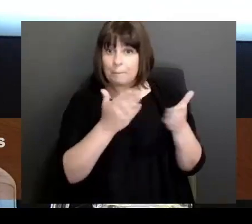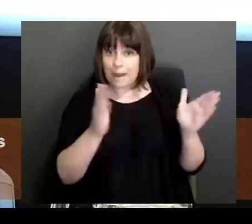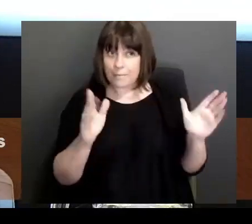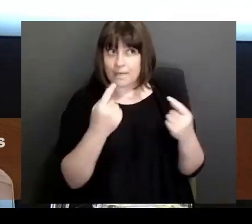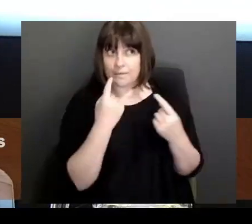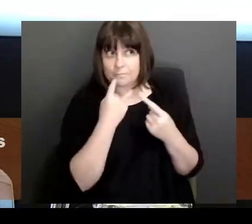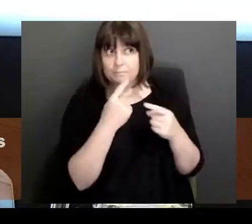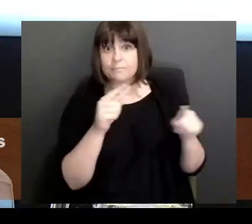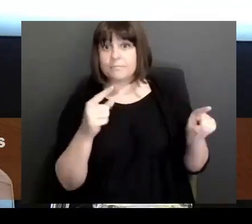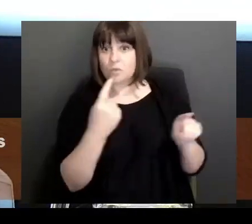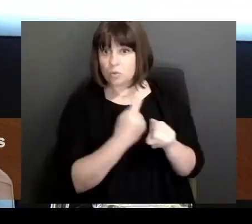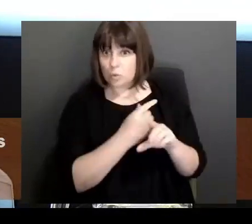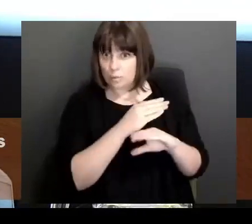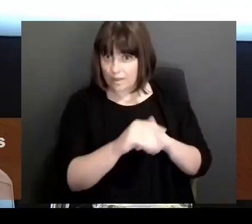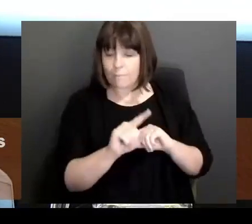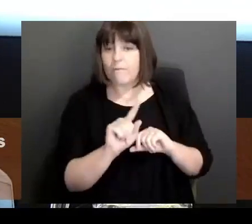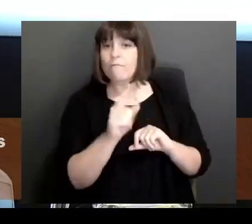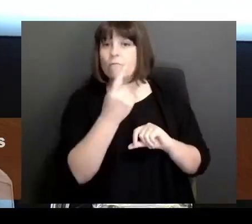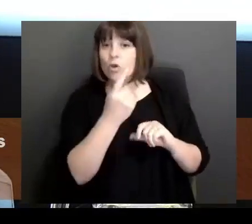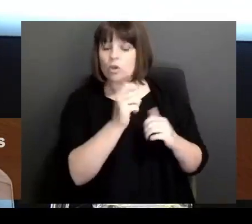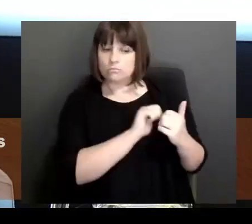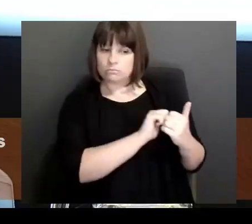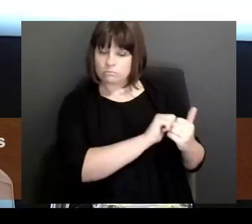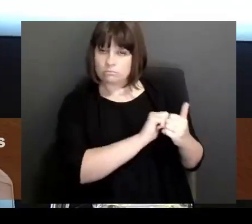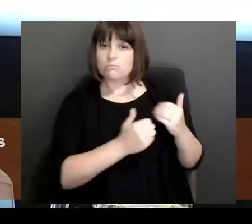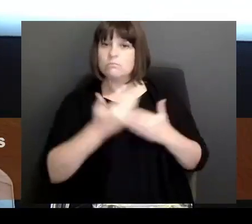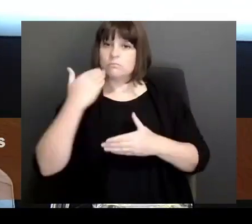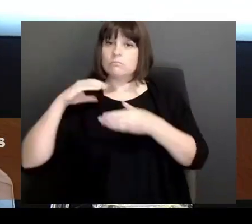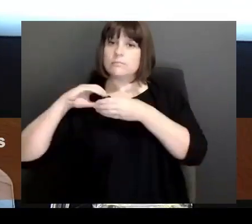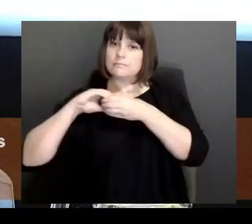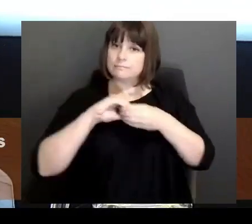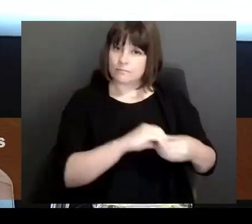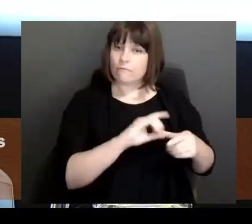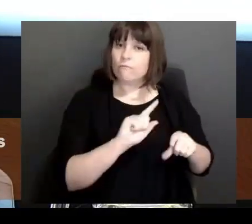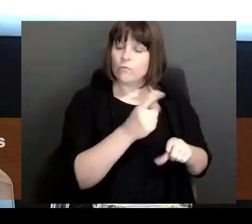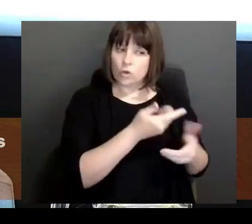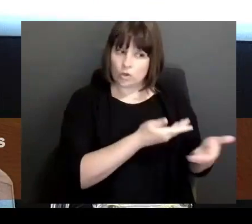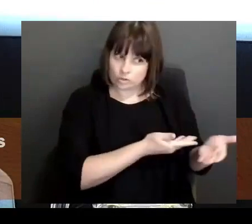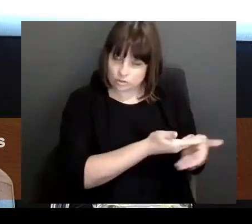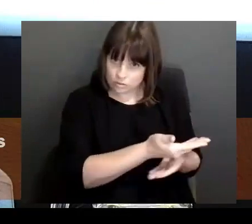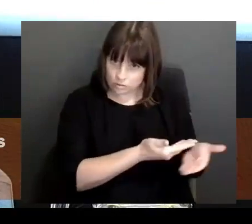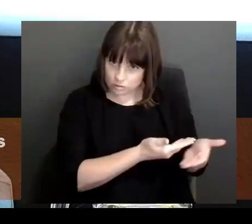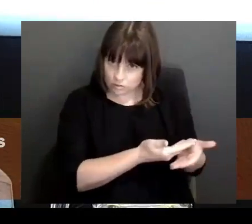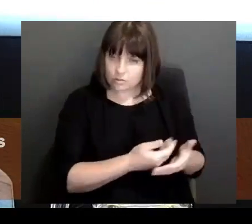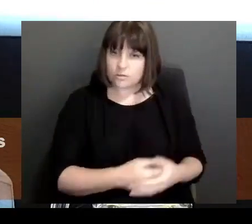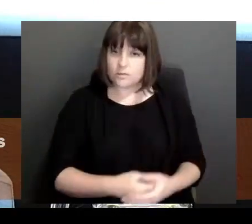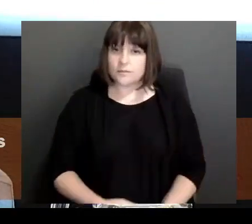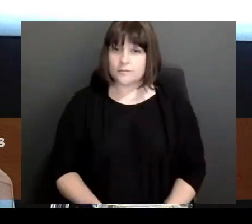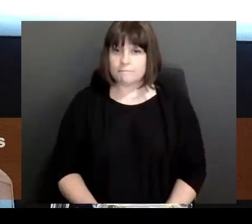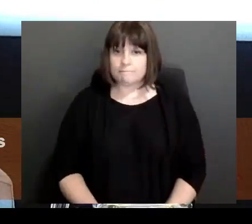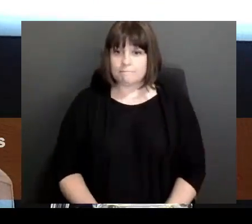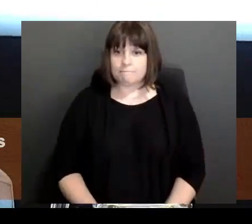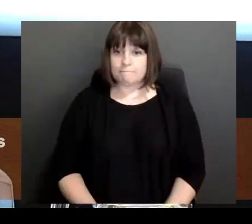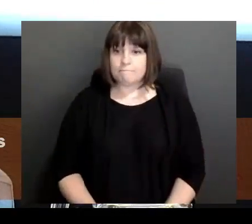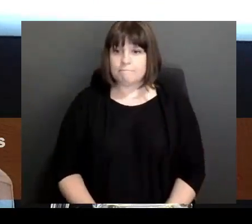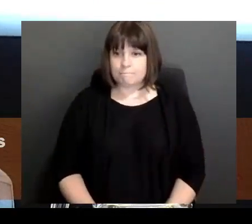course, proper engagement with traditional owners themselves because of how this will operate